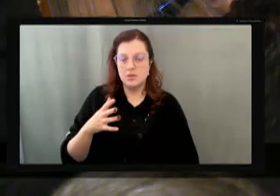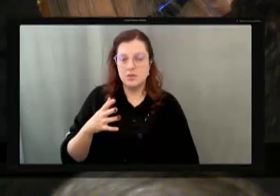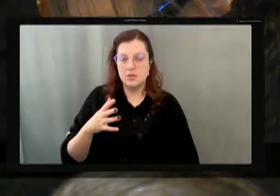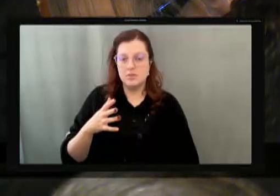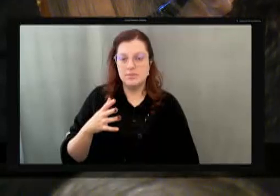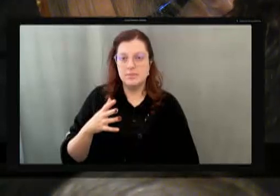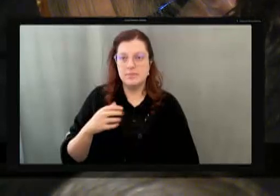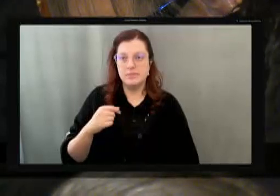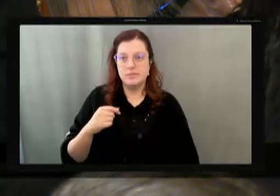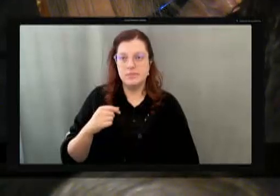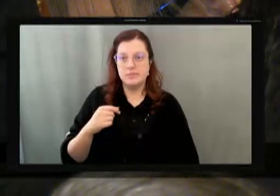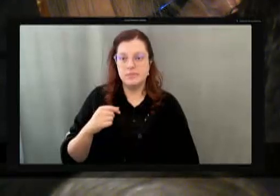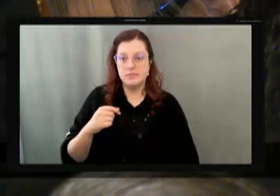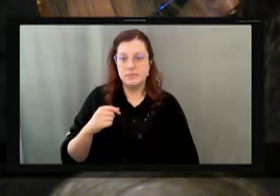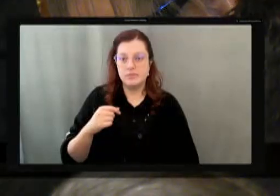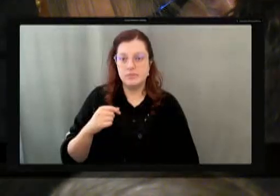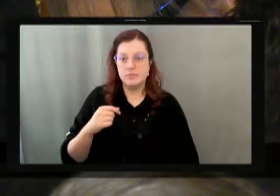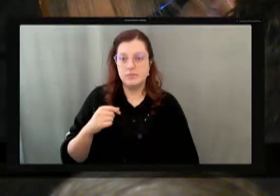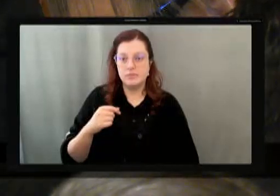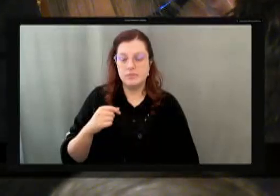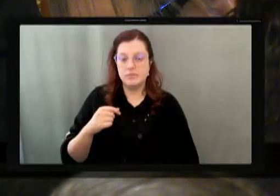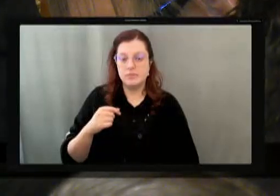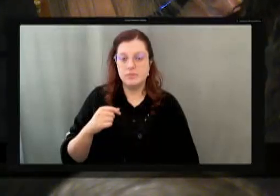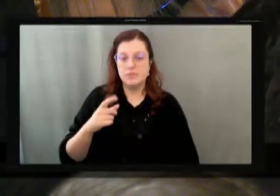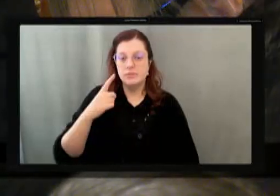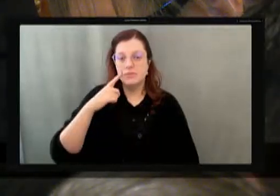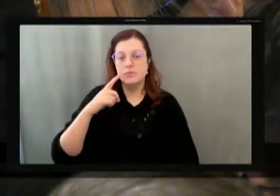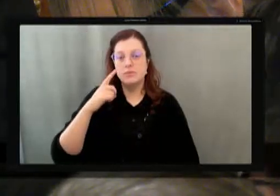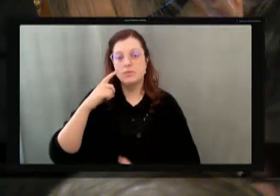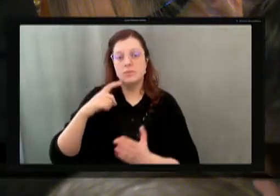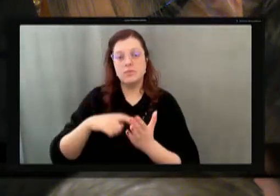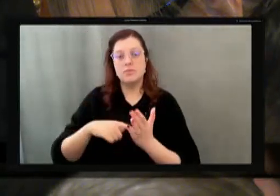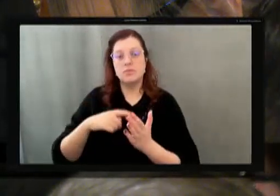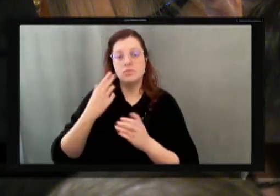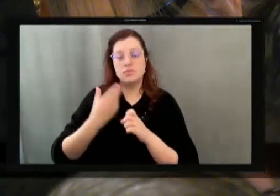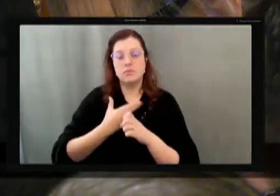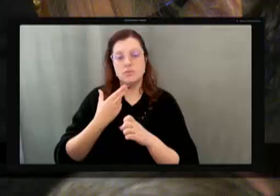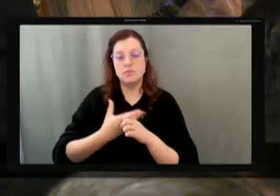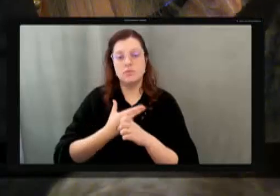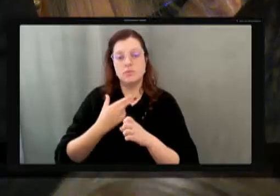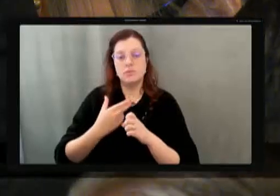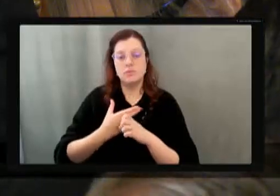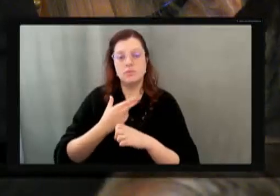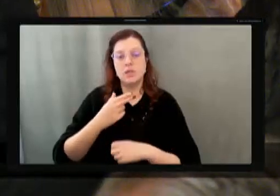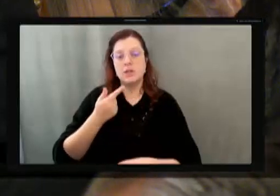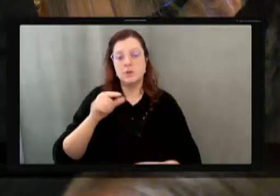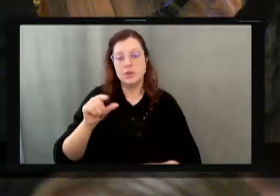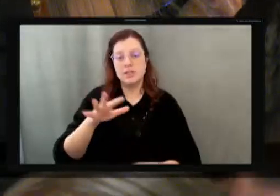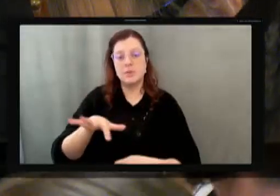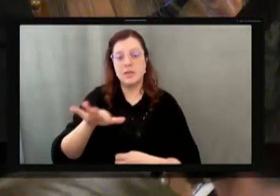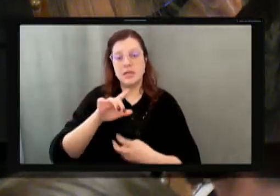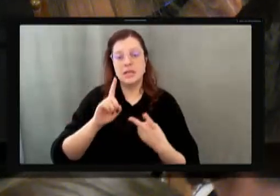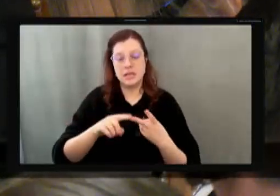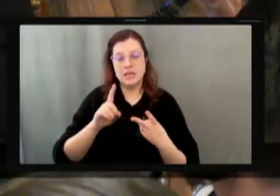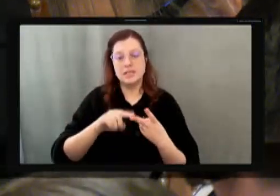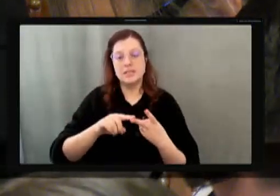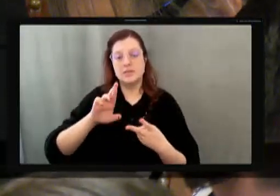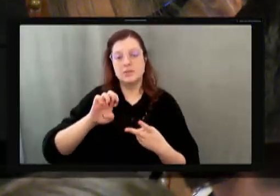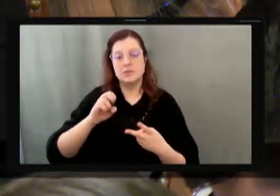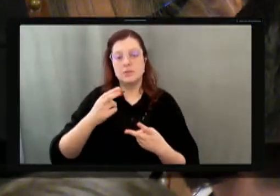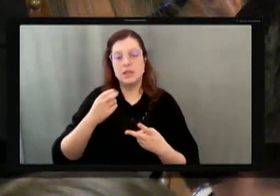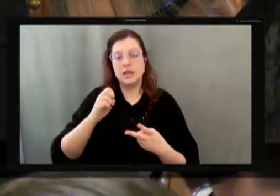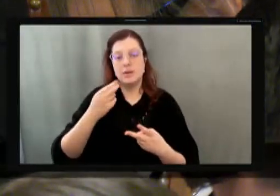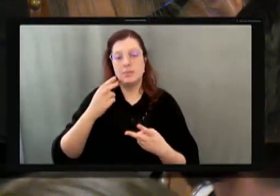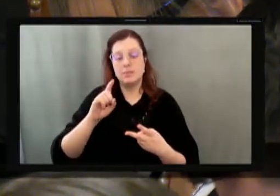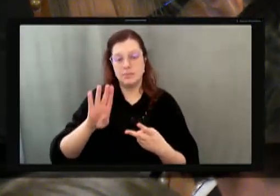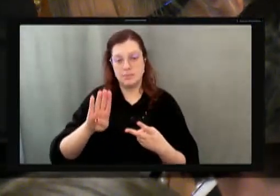For the intended use, so I've got one that's an auxiliary building, two that are green space, and one that's a rehab, like a rehab of the